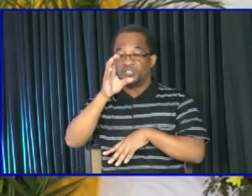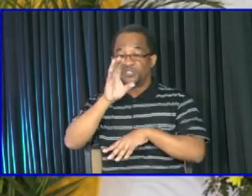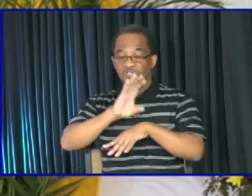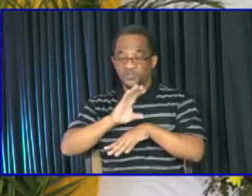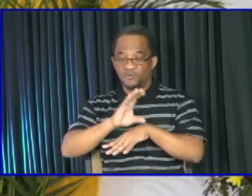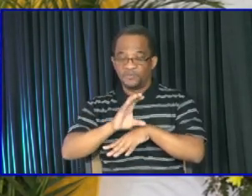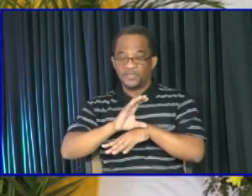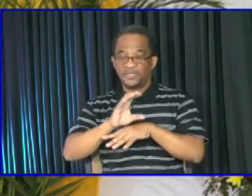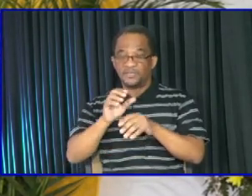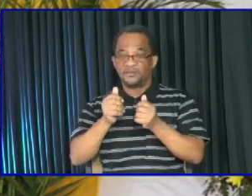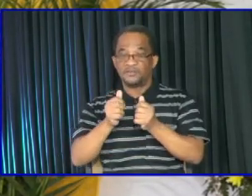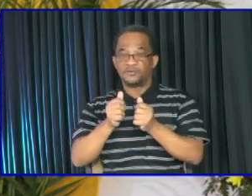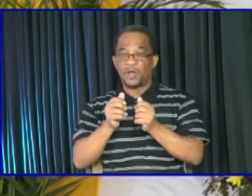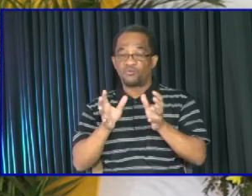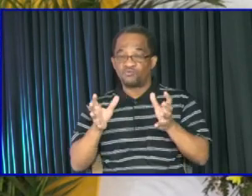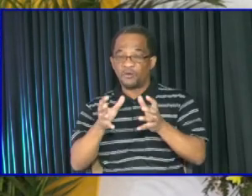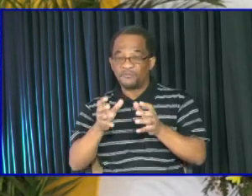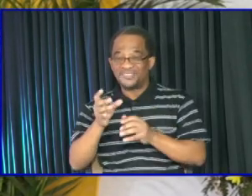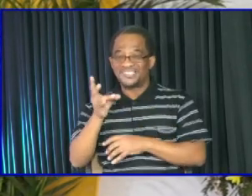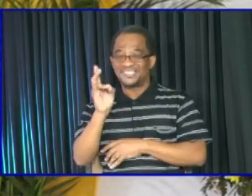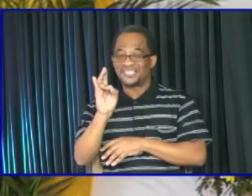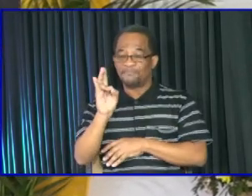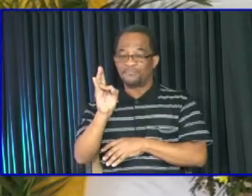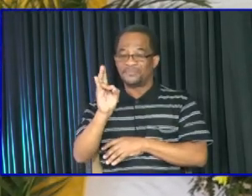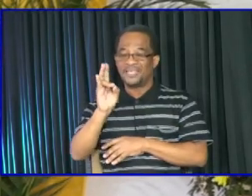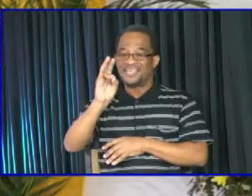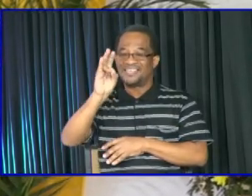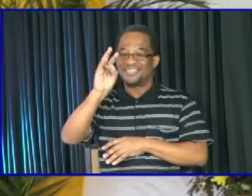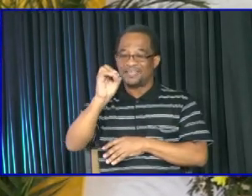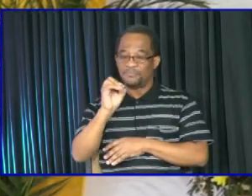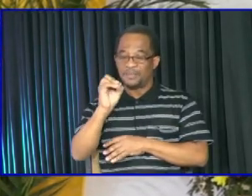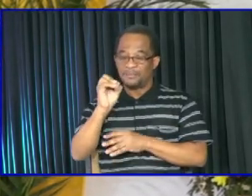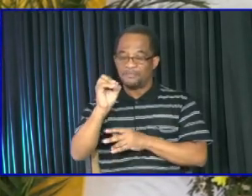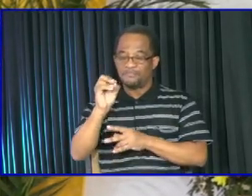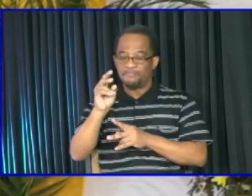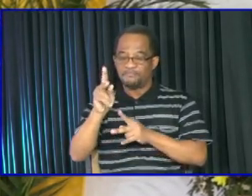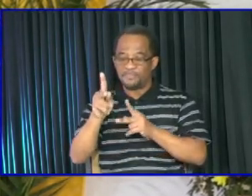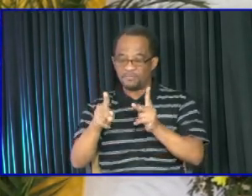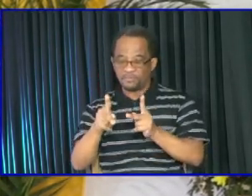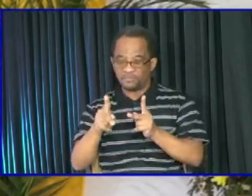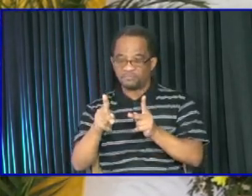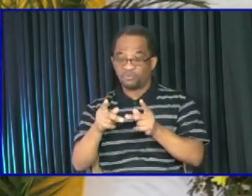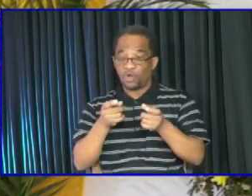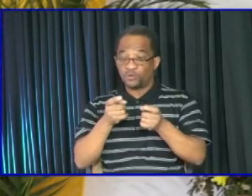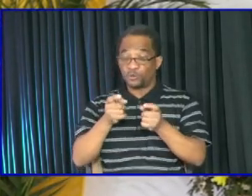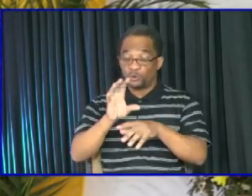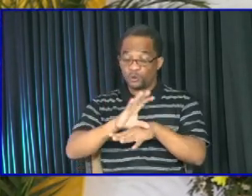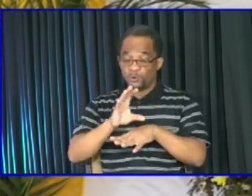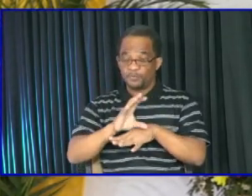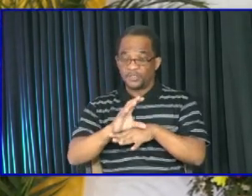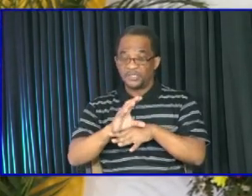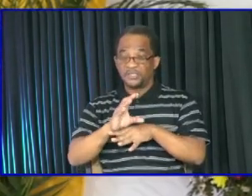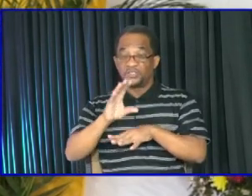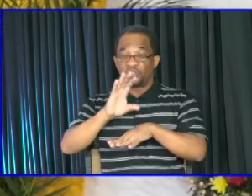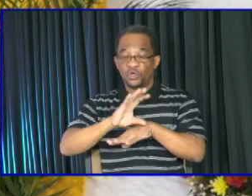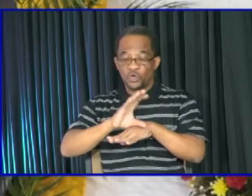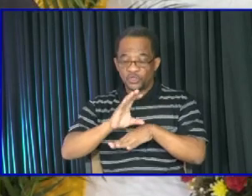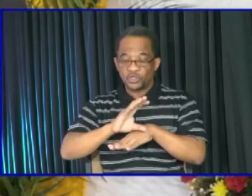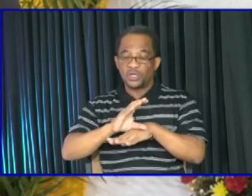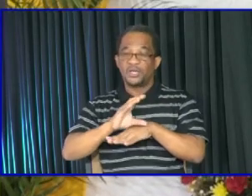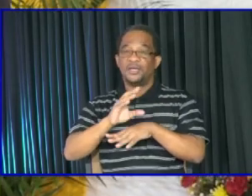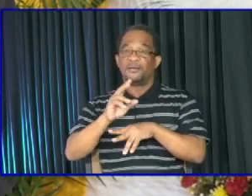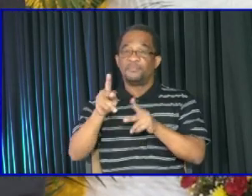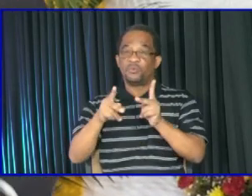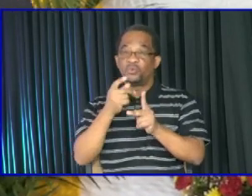leading members, beloved brothers and sisters, church people who really should understand the essence